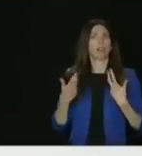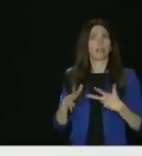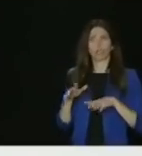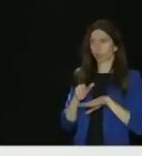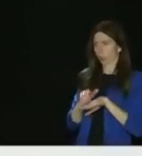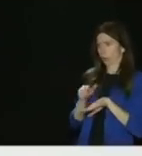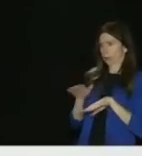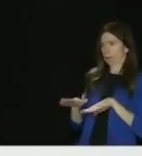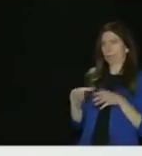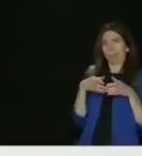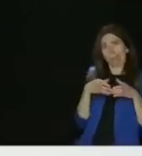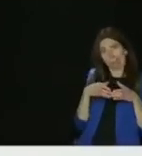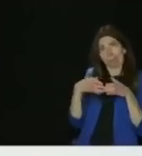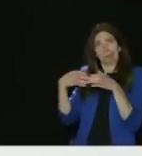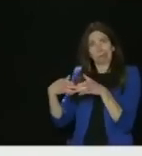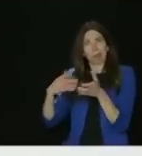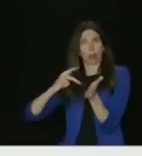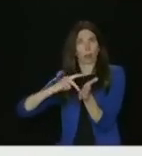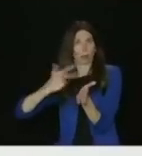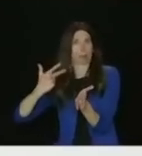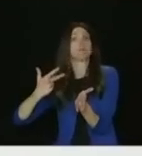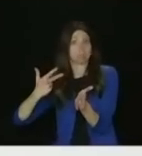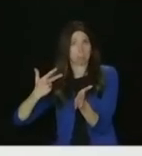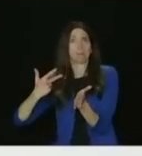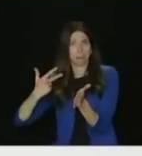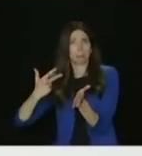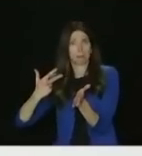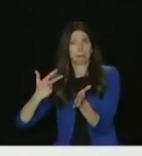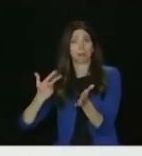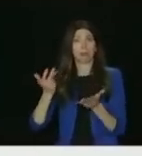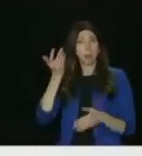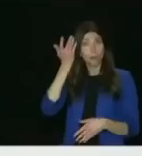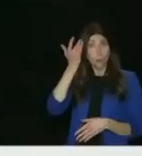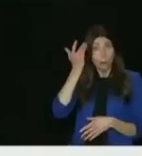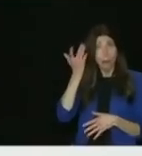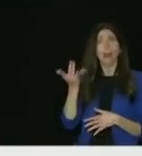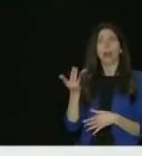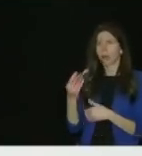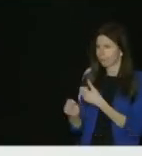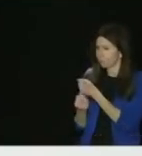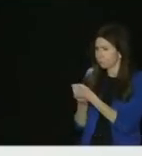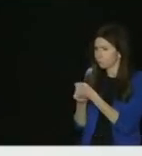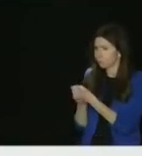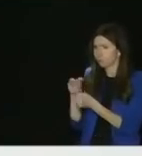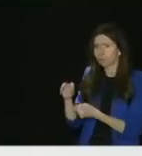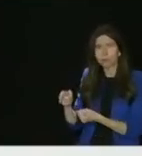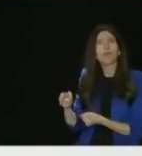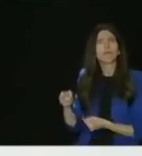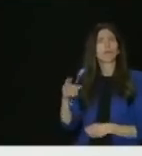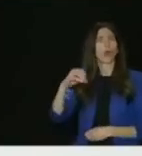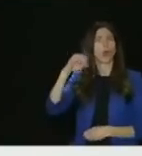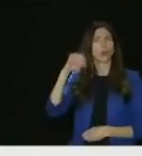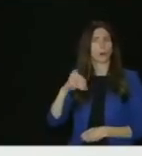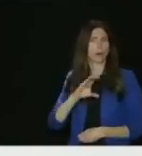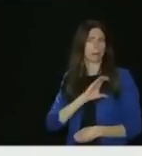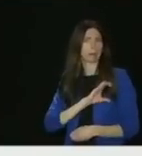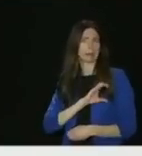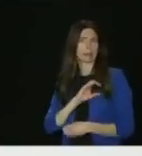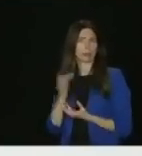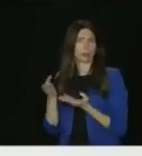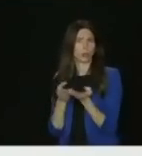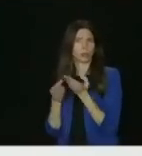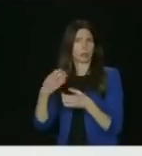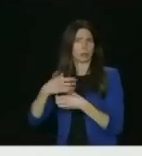installments of reinforcements to ensure that that Ottawa Police Service has the support that they need. But I think as we've